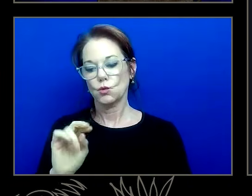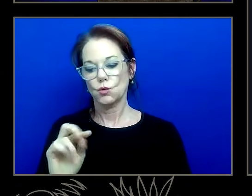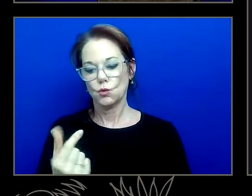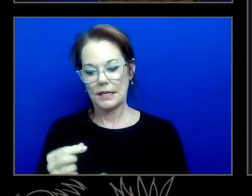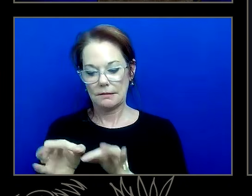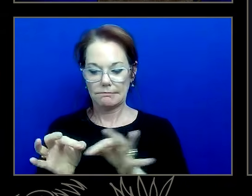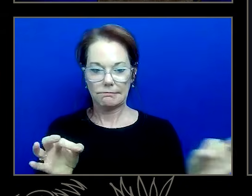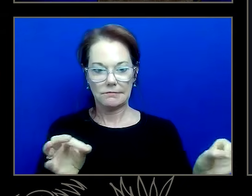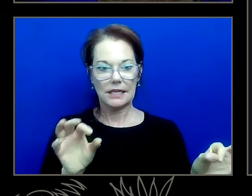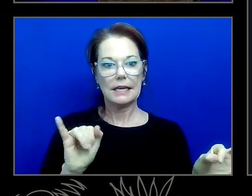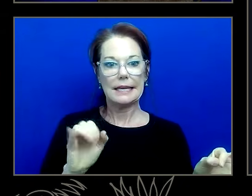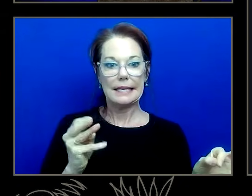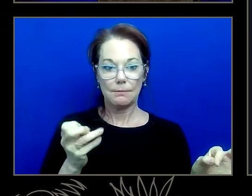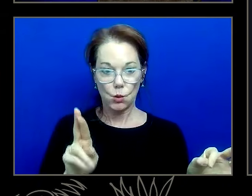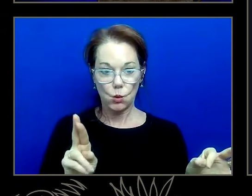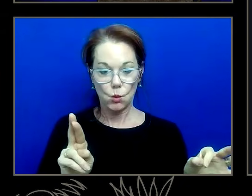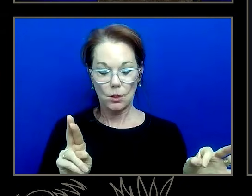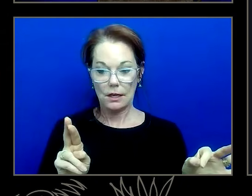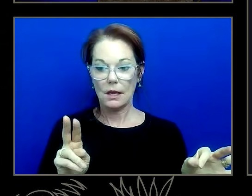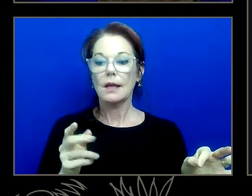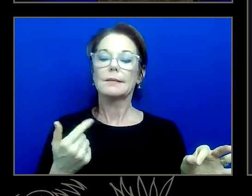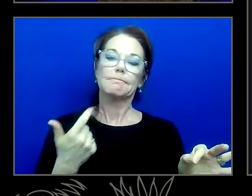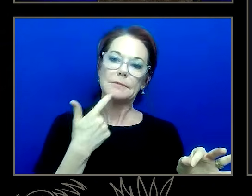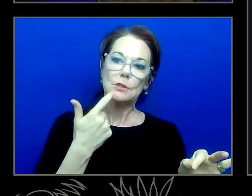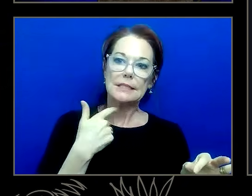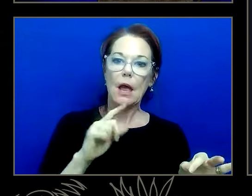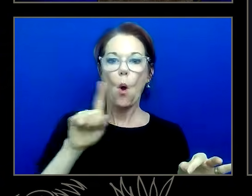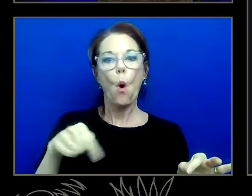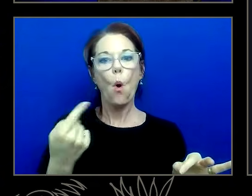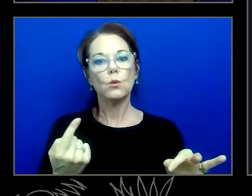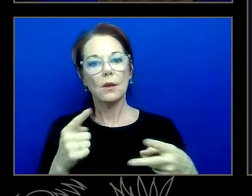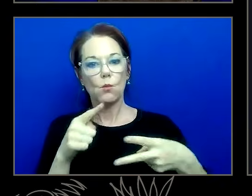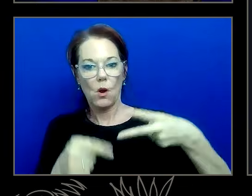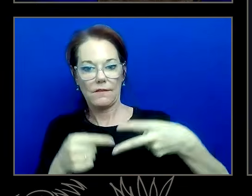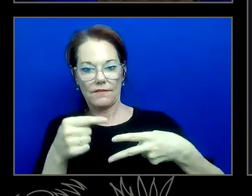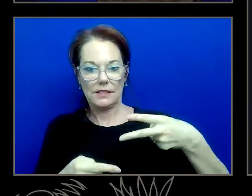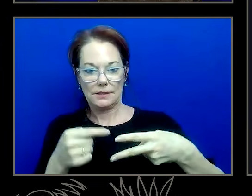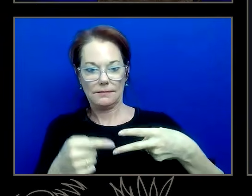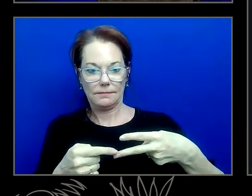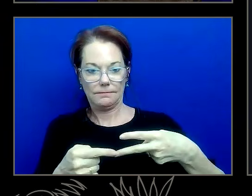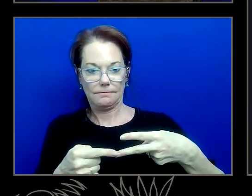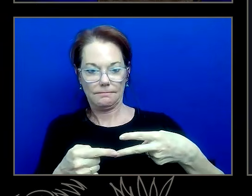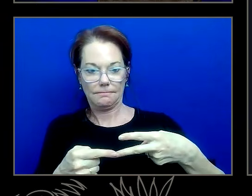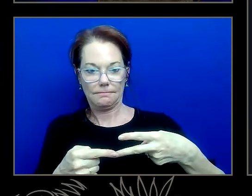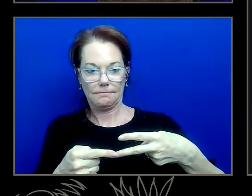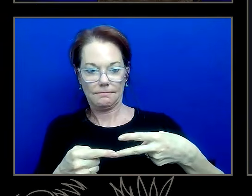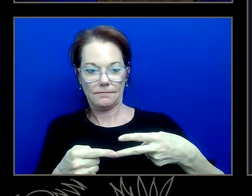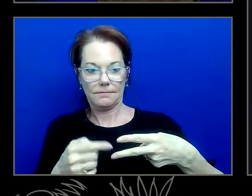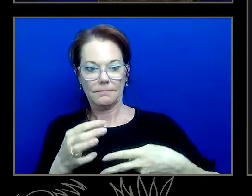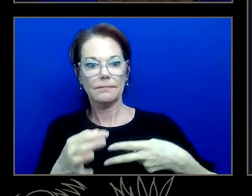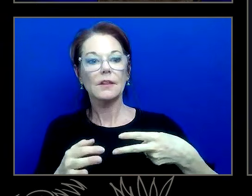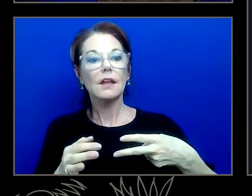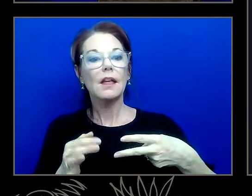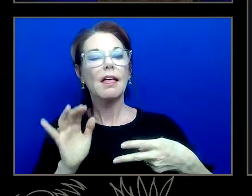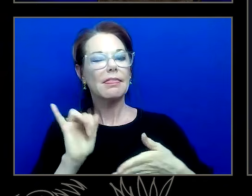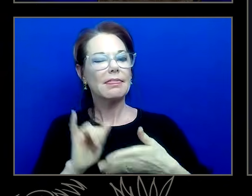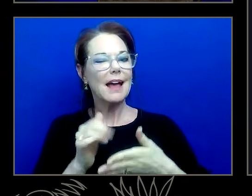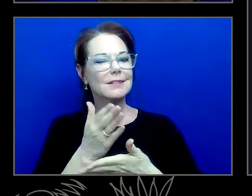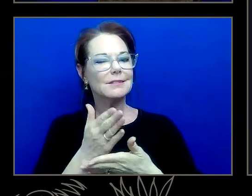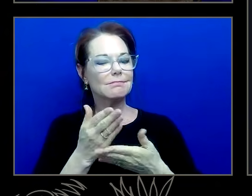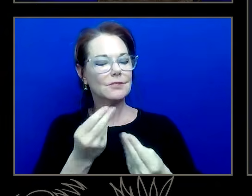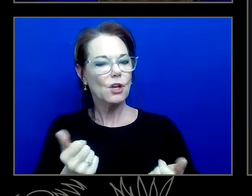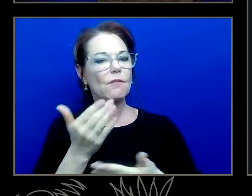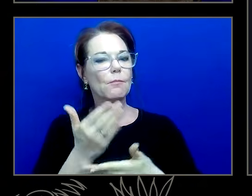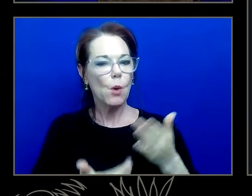be one of those values, either idle, loading, success, or error. And that solves part of the problem. But unfortunately, we still